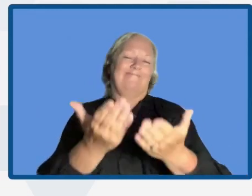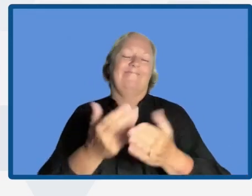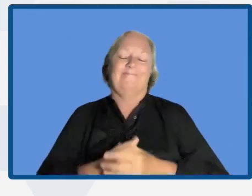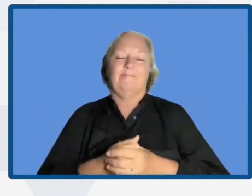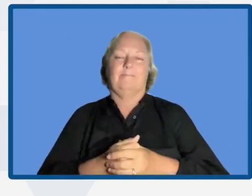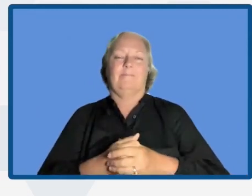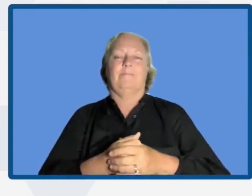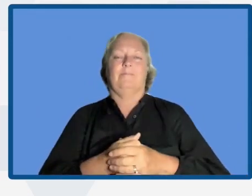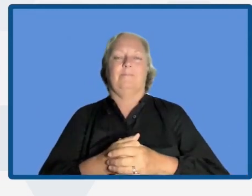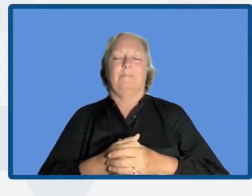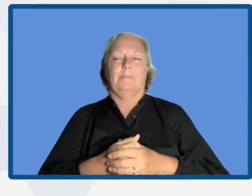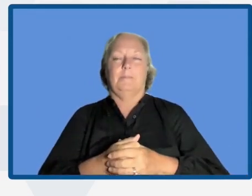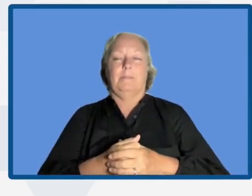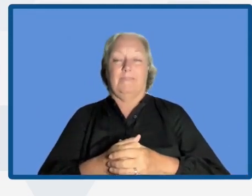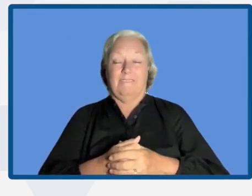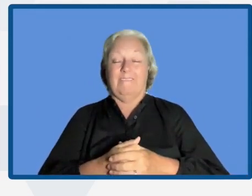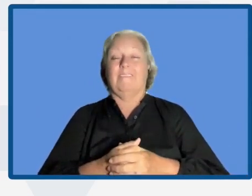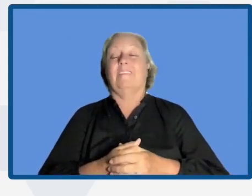A very, very important